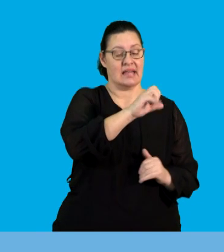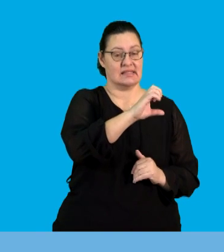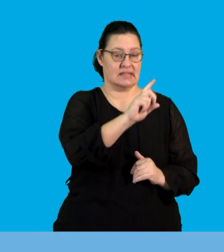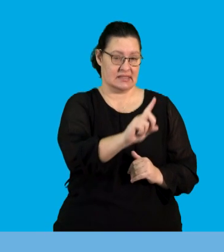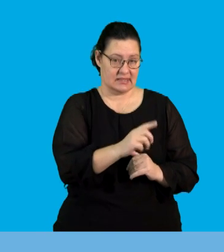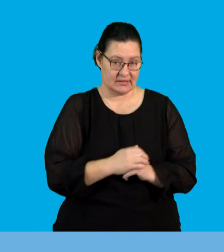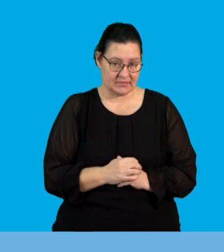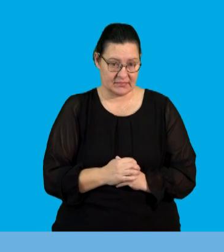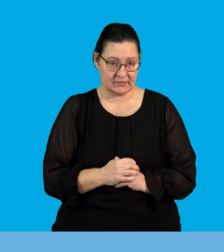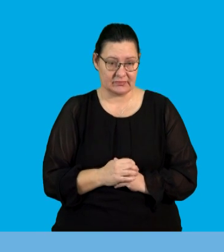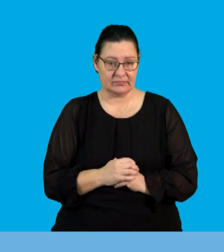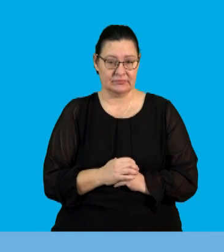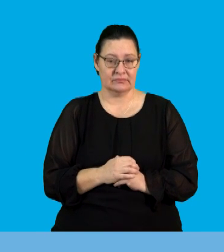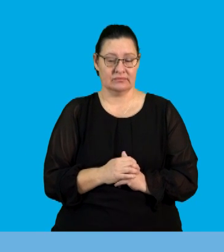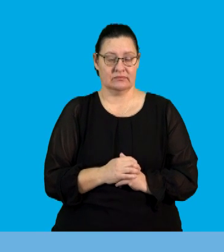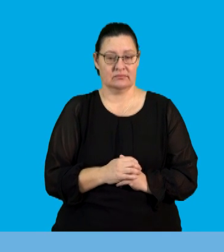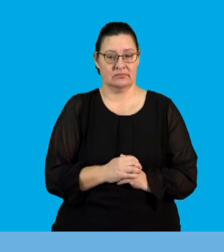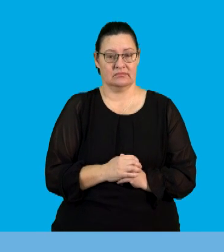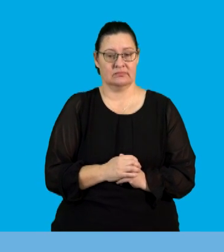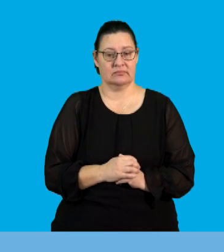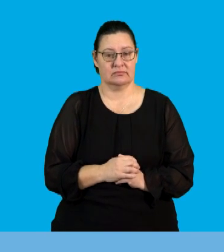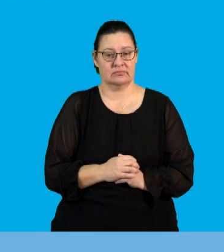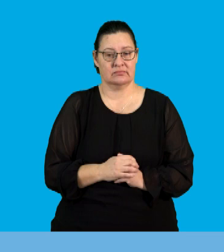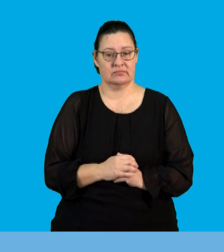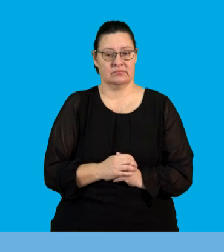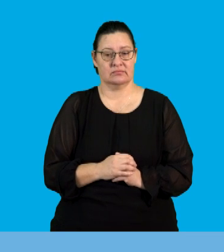are called acids.